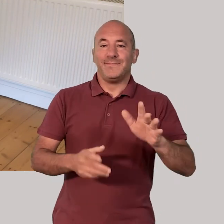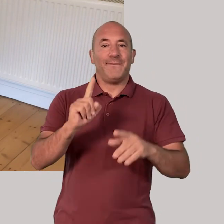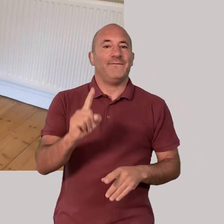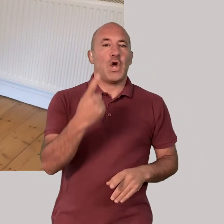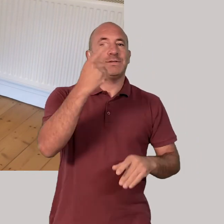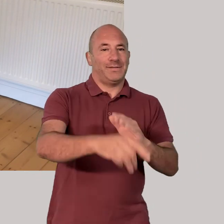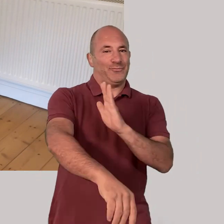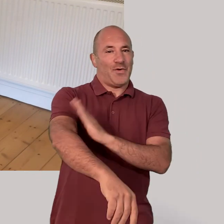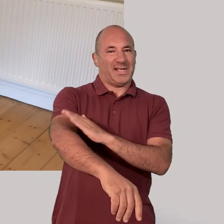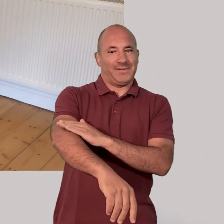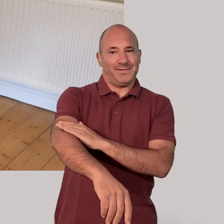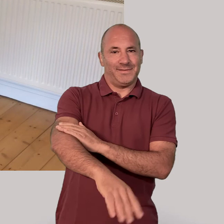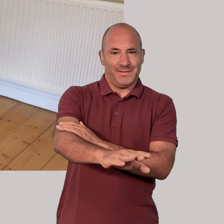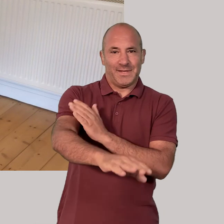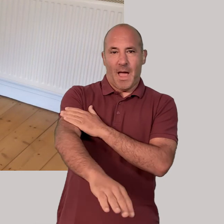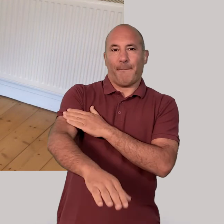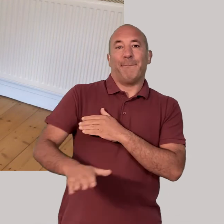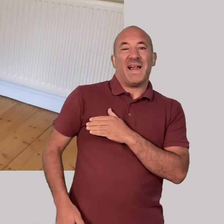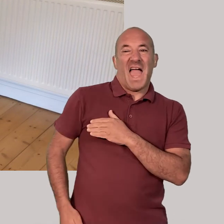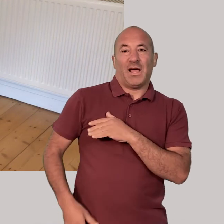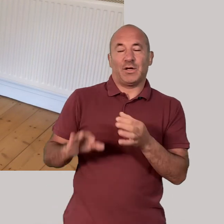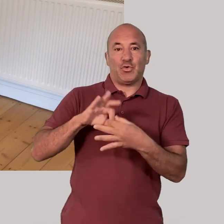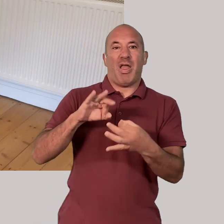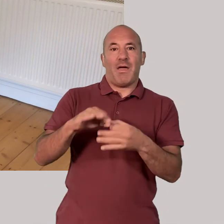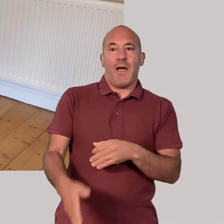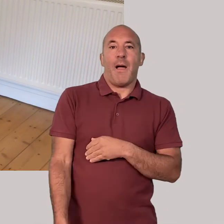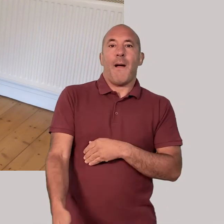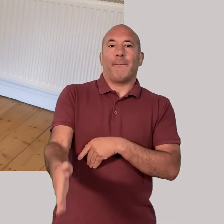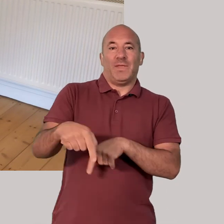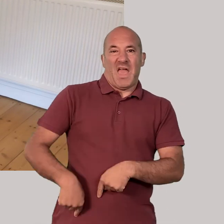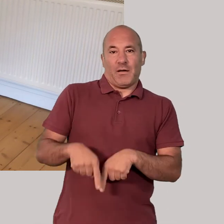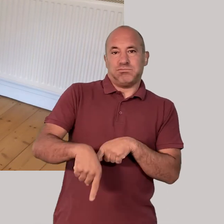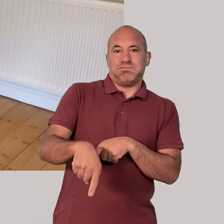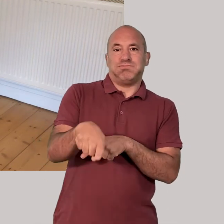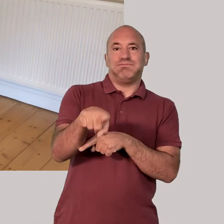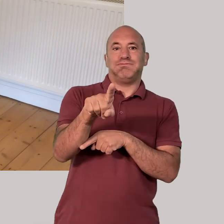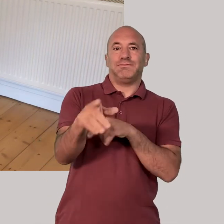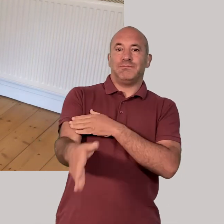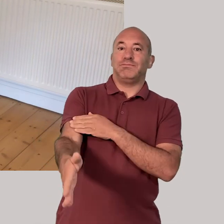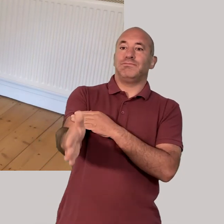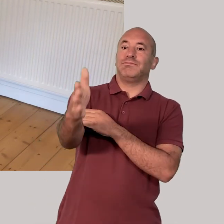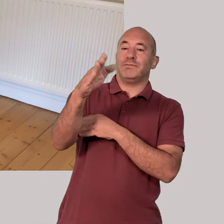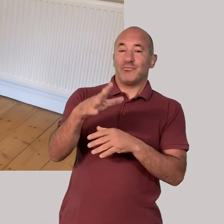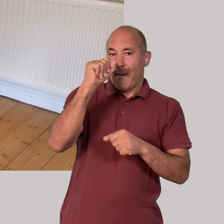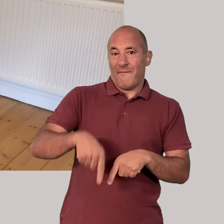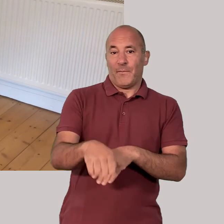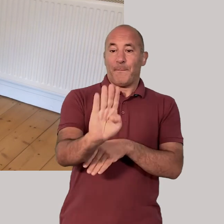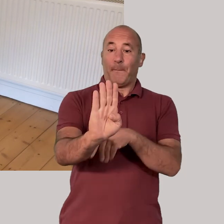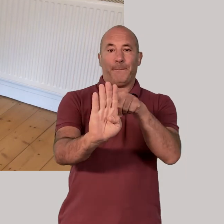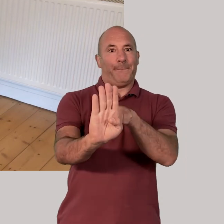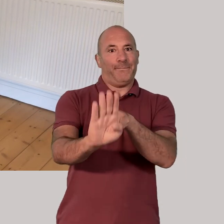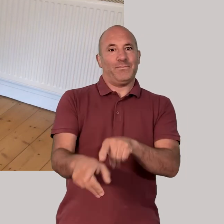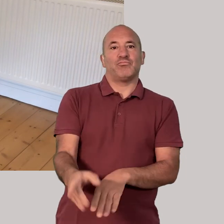So starting with the rights, right arm and right leg come forwards, the arm goes up